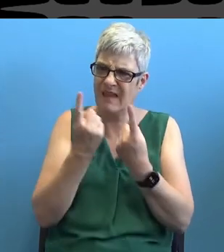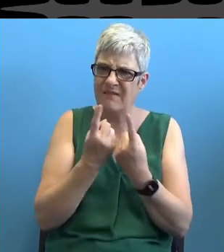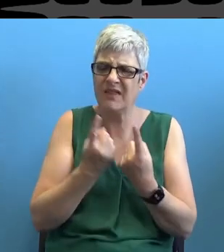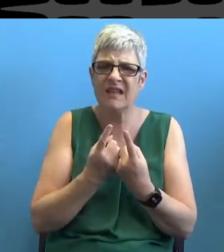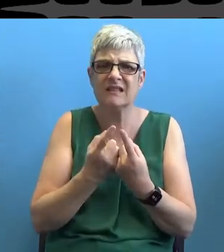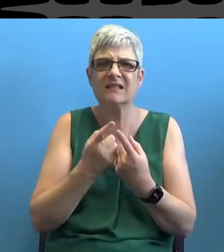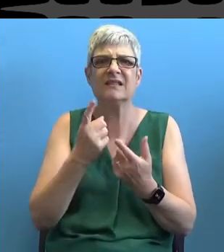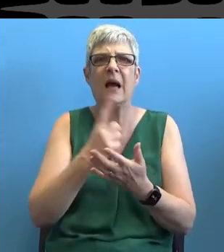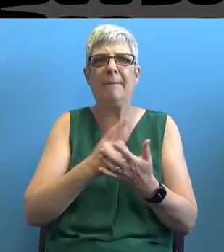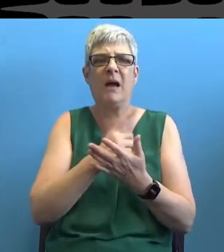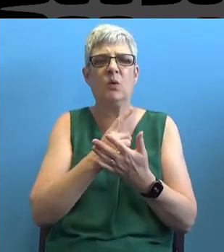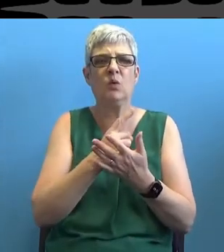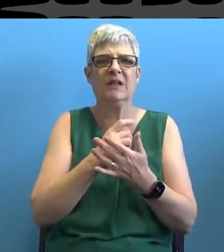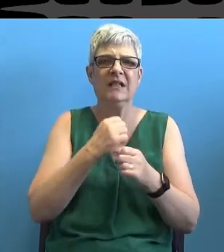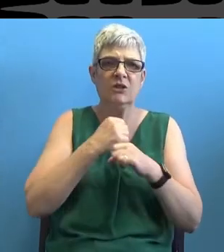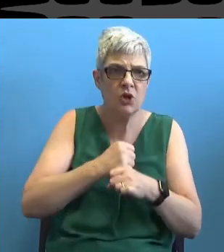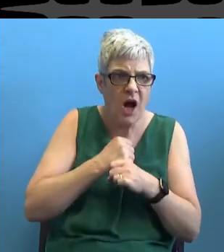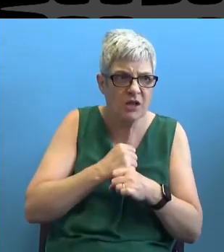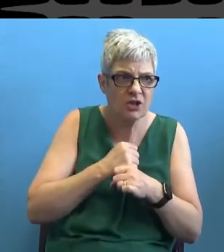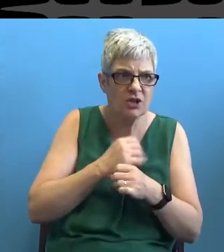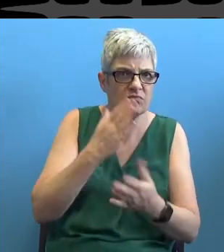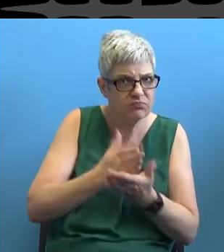church is or what we want church to be,